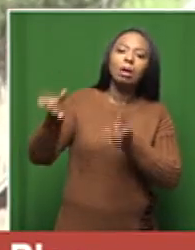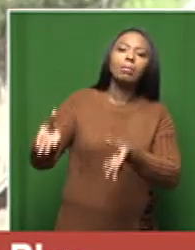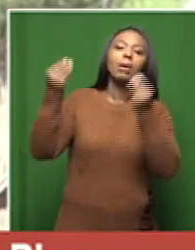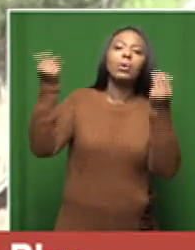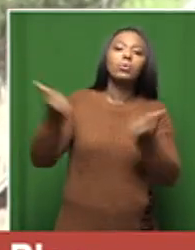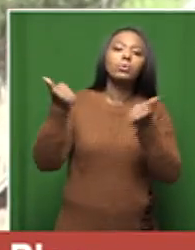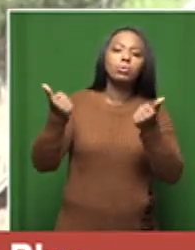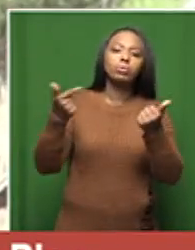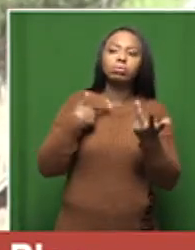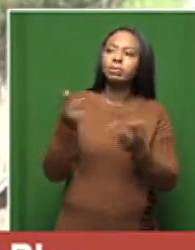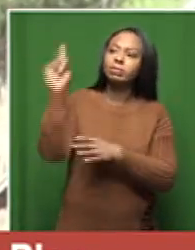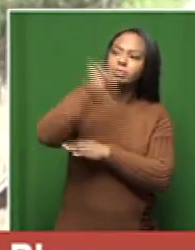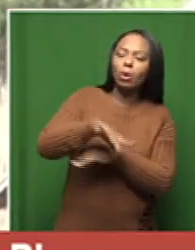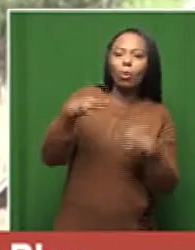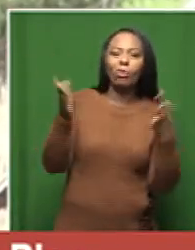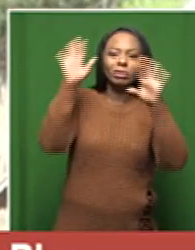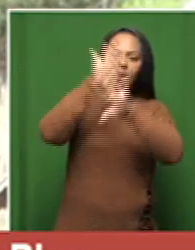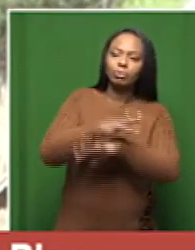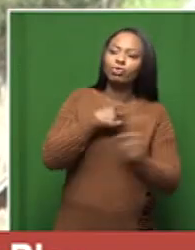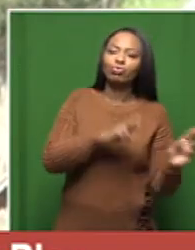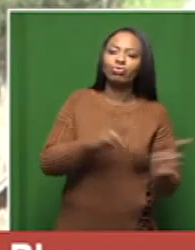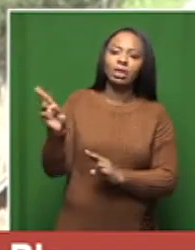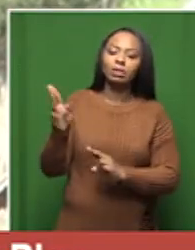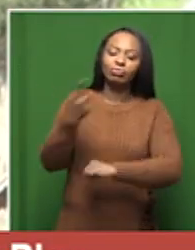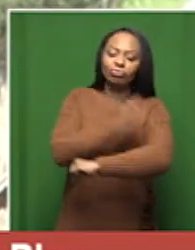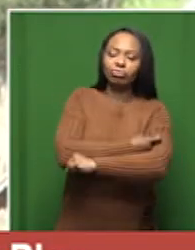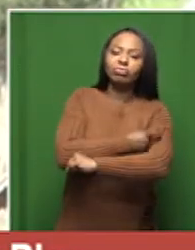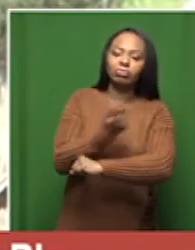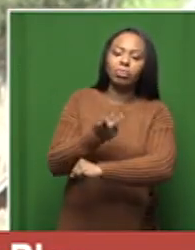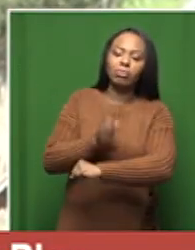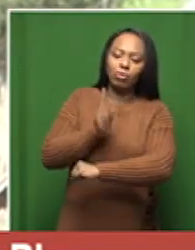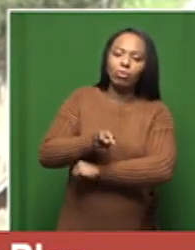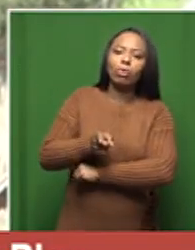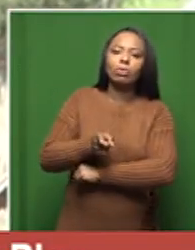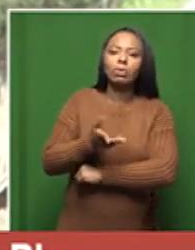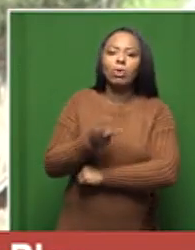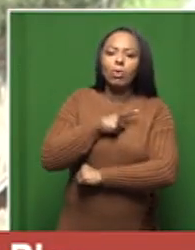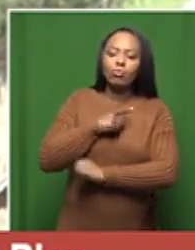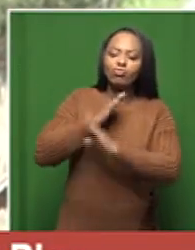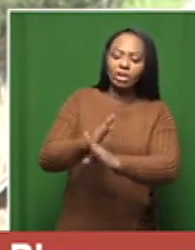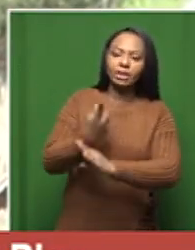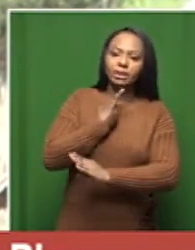or night, I am ready. I want that jab to be able to protect my family and myself.